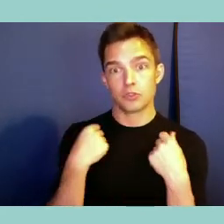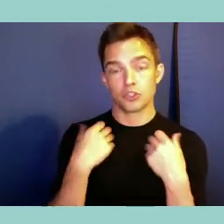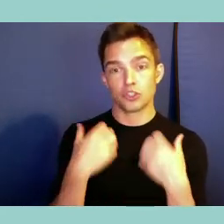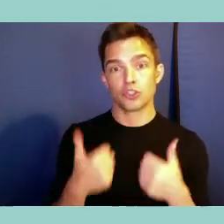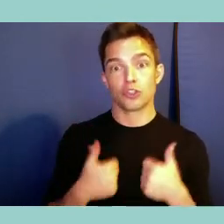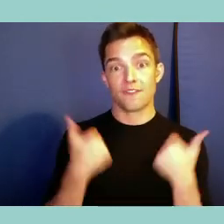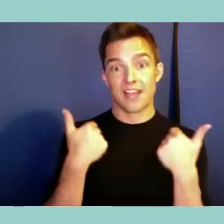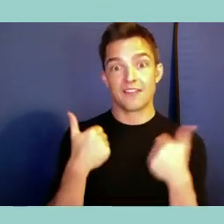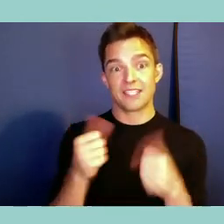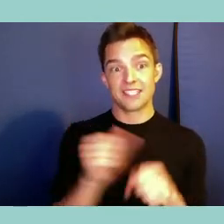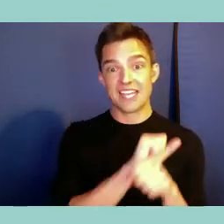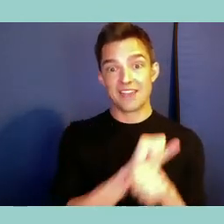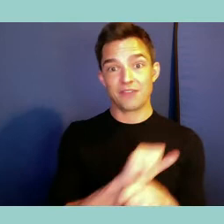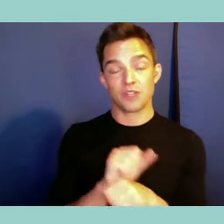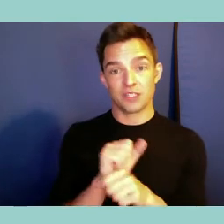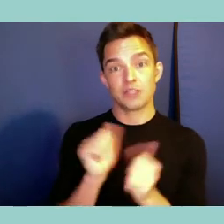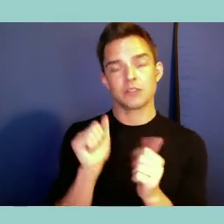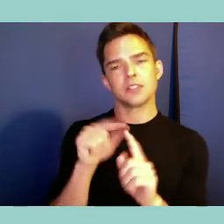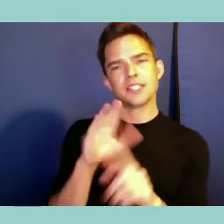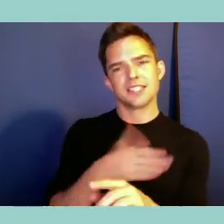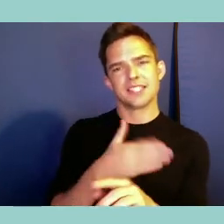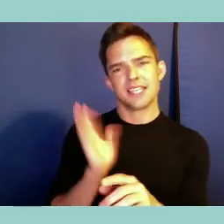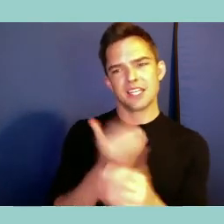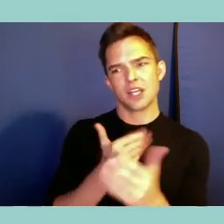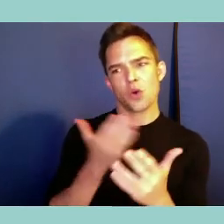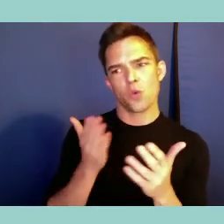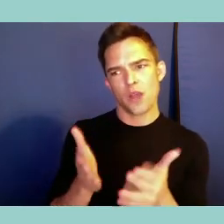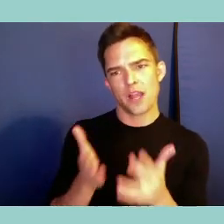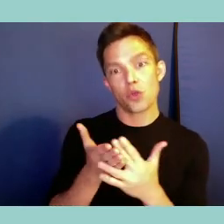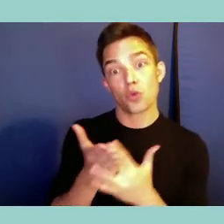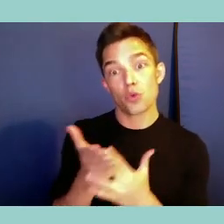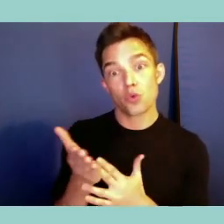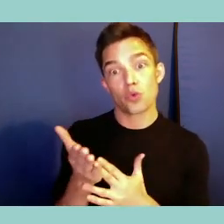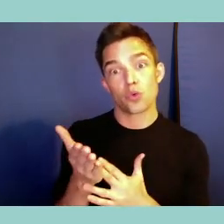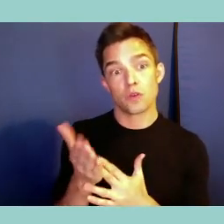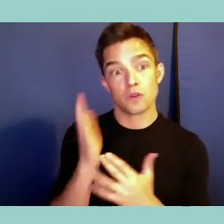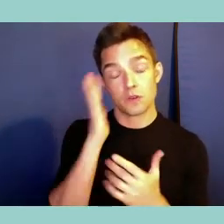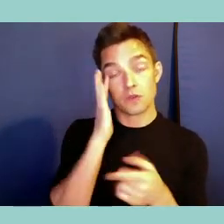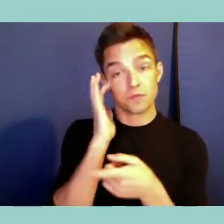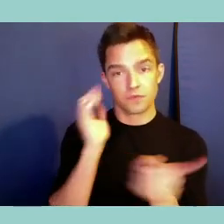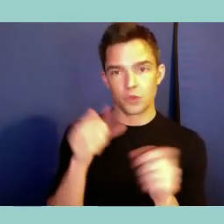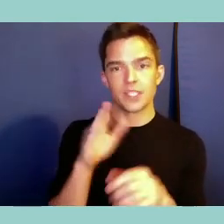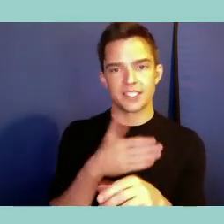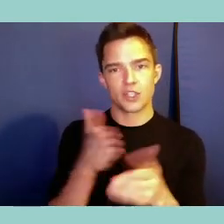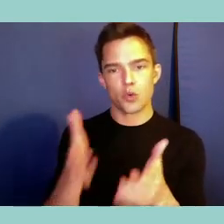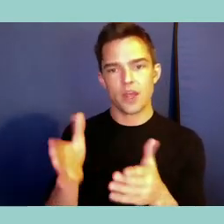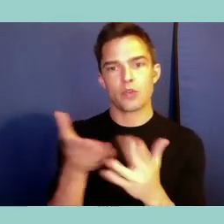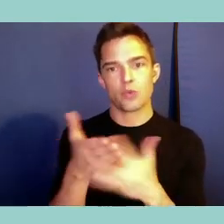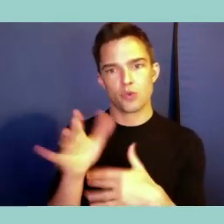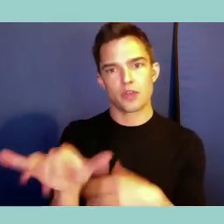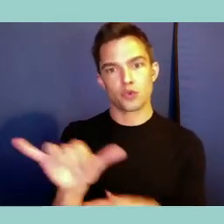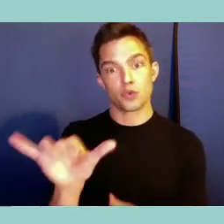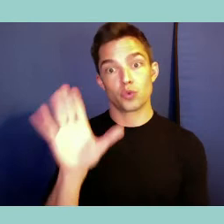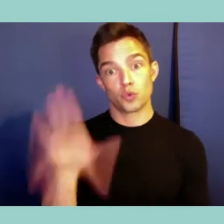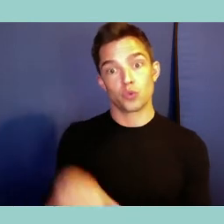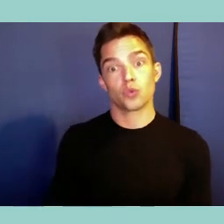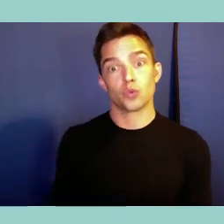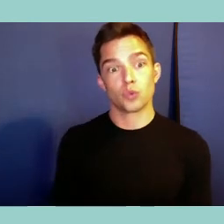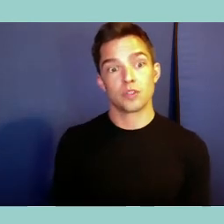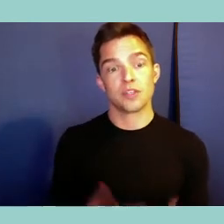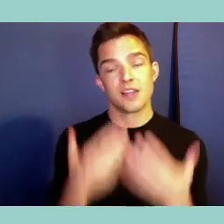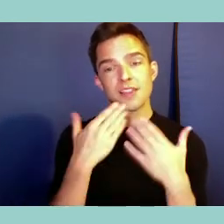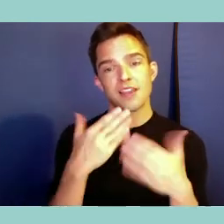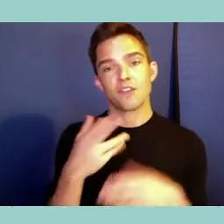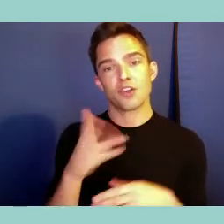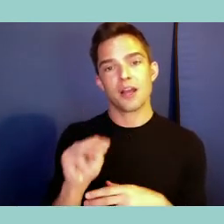oppression since is by singing our way through. And you can sing your way through too. Thank